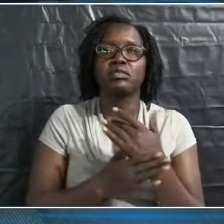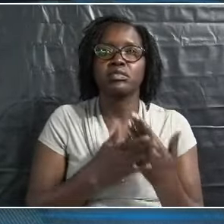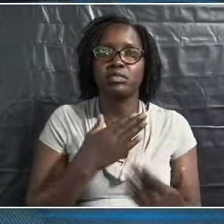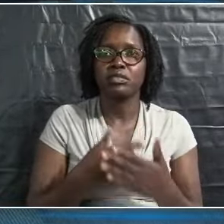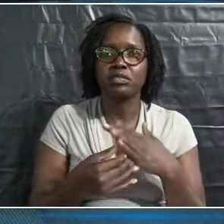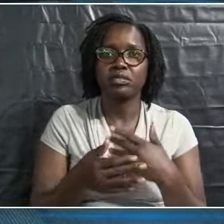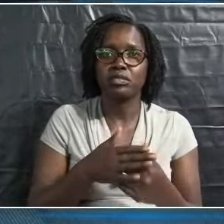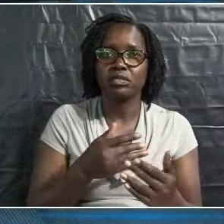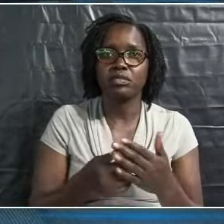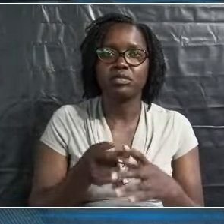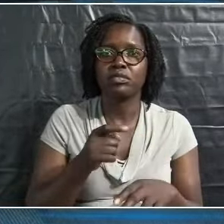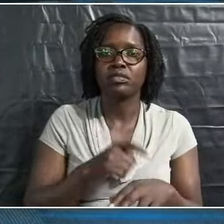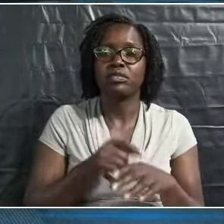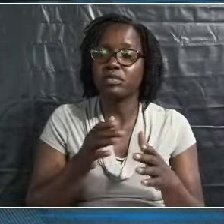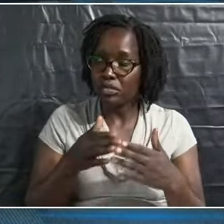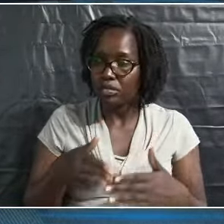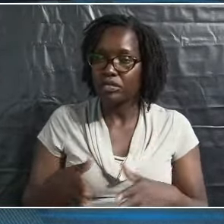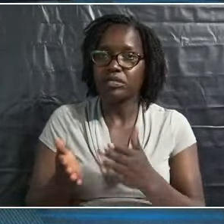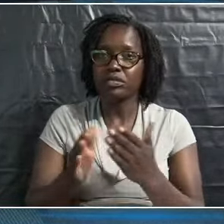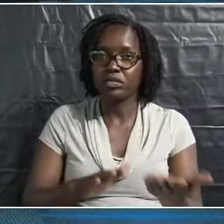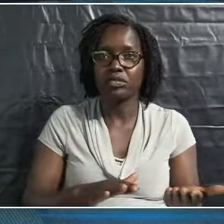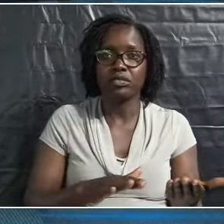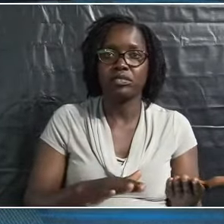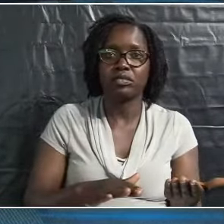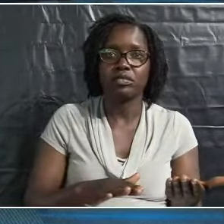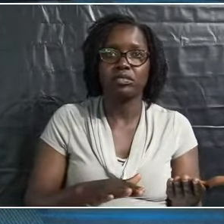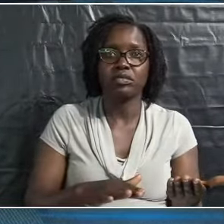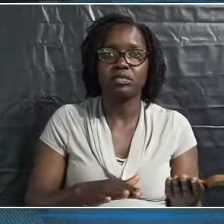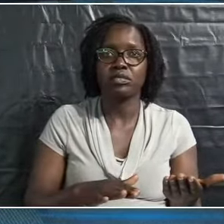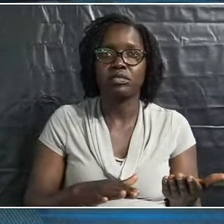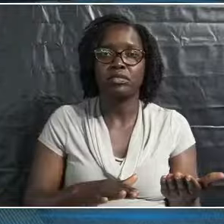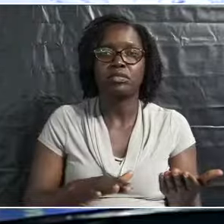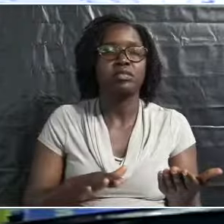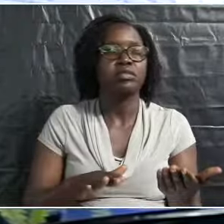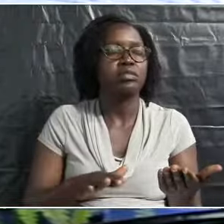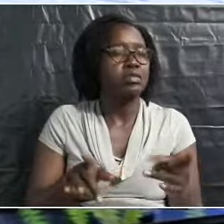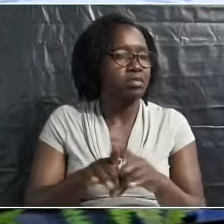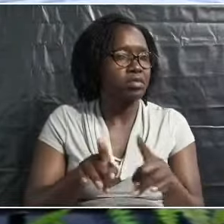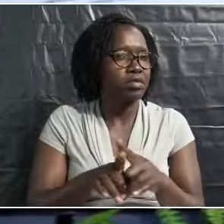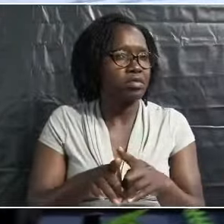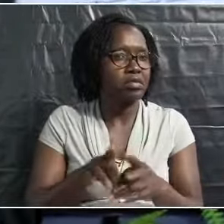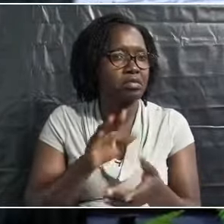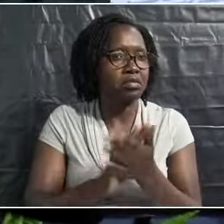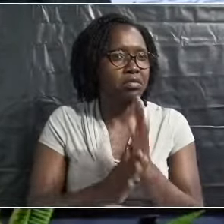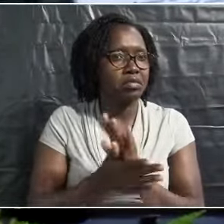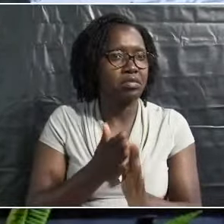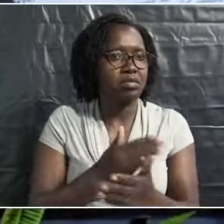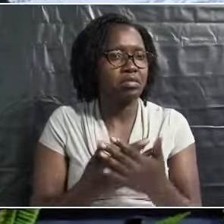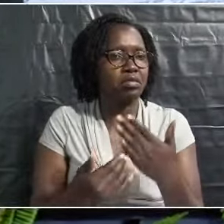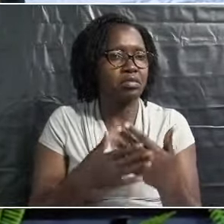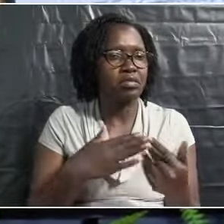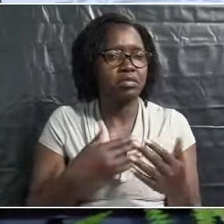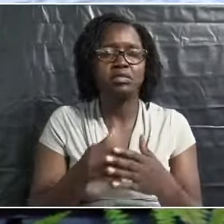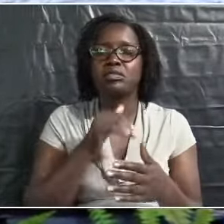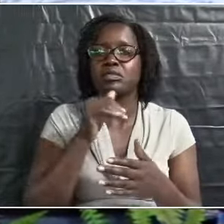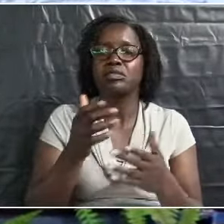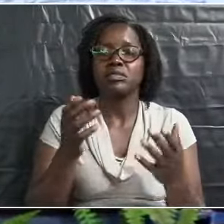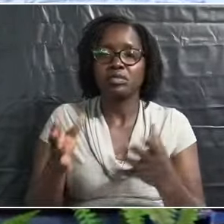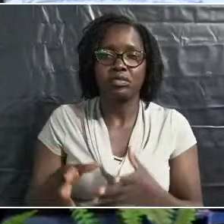and when you exit, you go the way of all the living, you go empty-handed. You will not